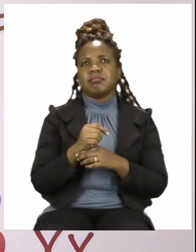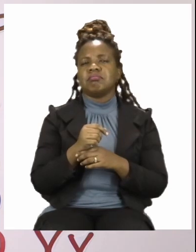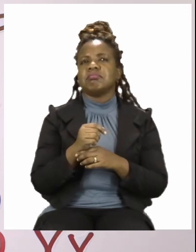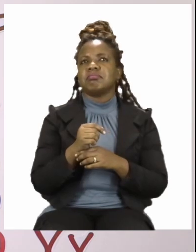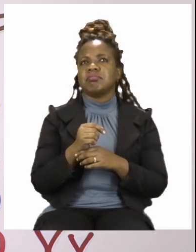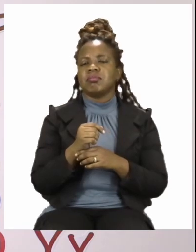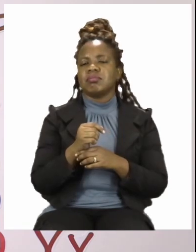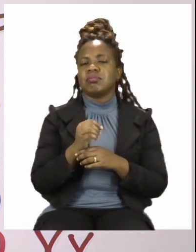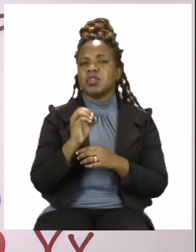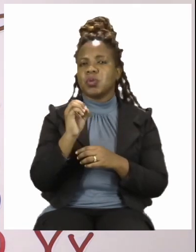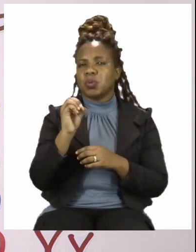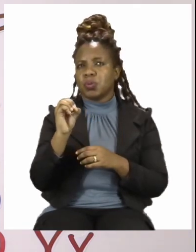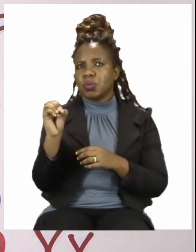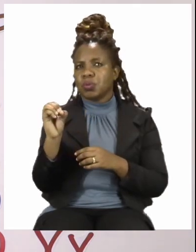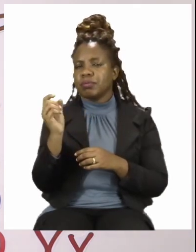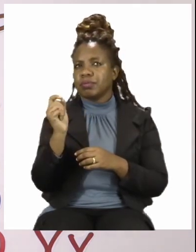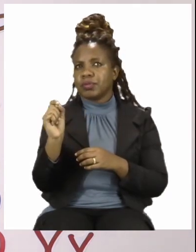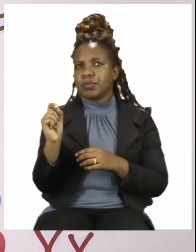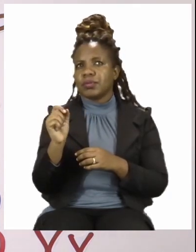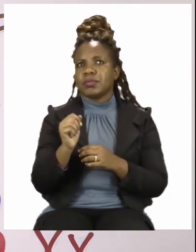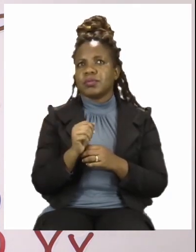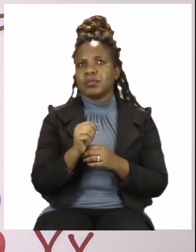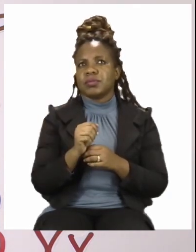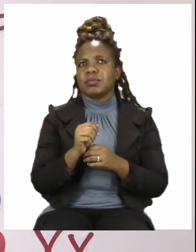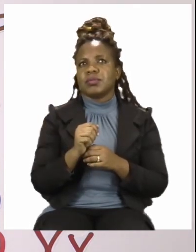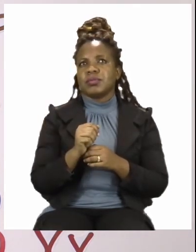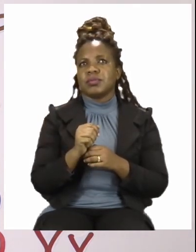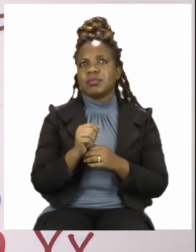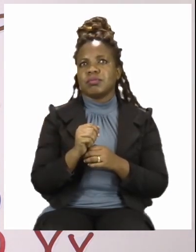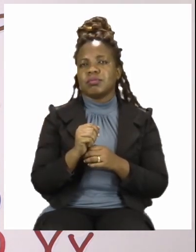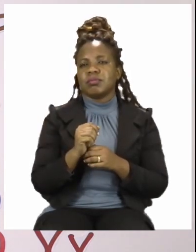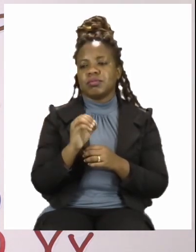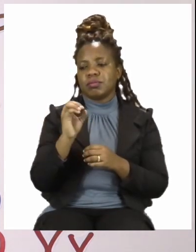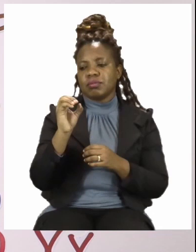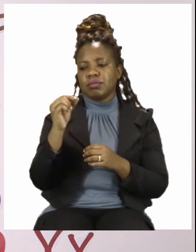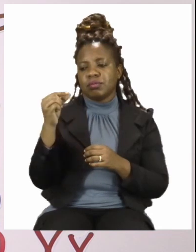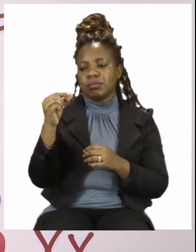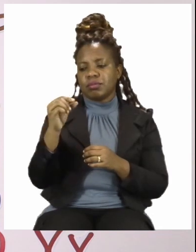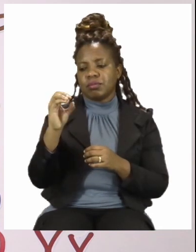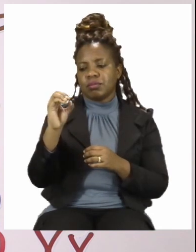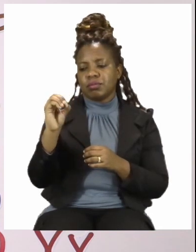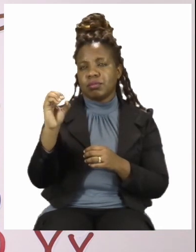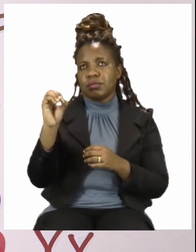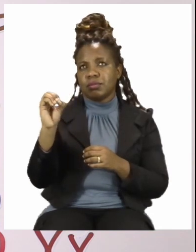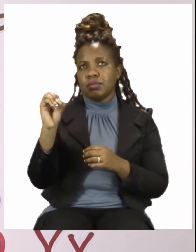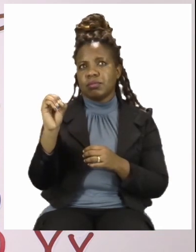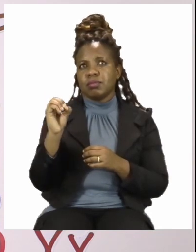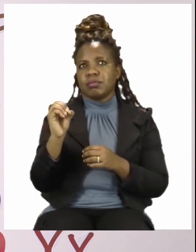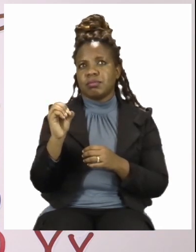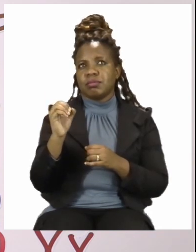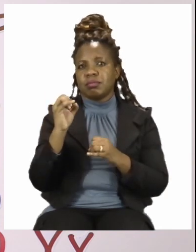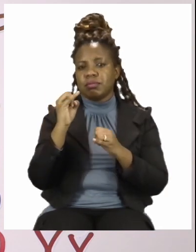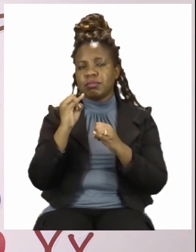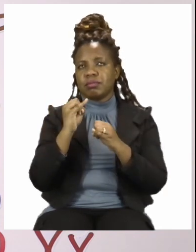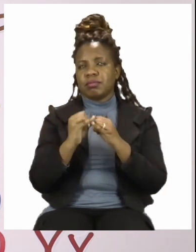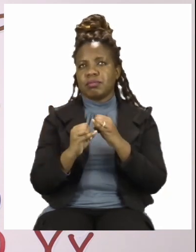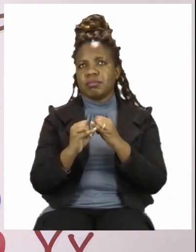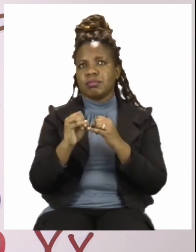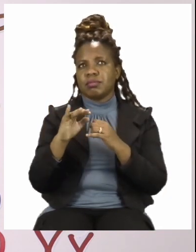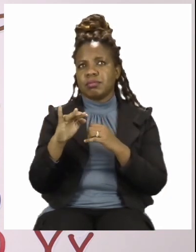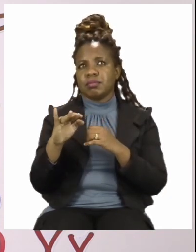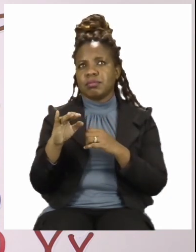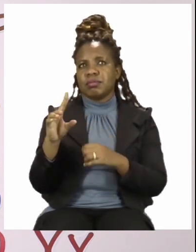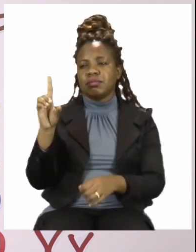sound oo. So I will cross that out as well. And then I will put